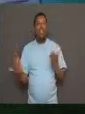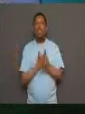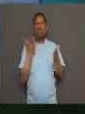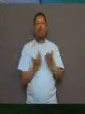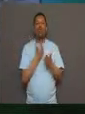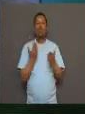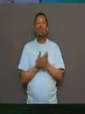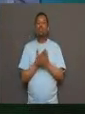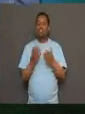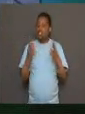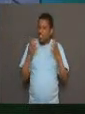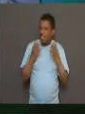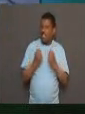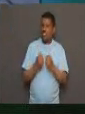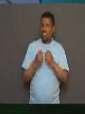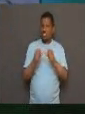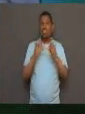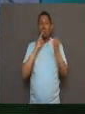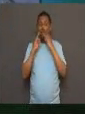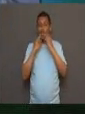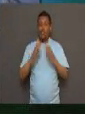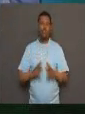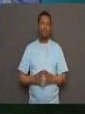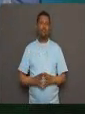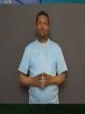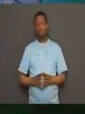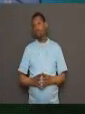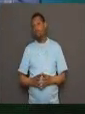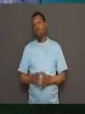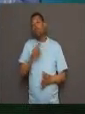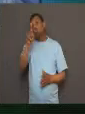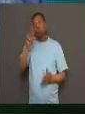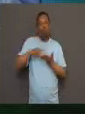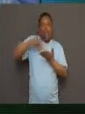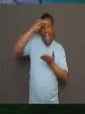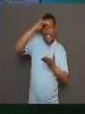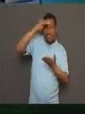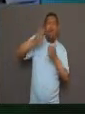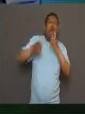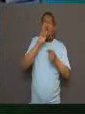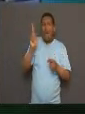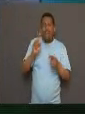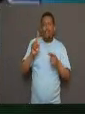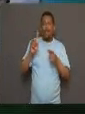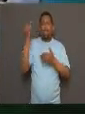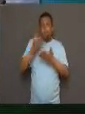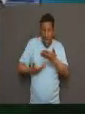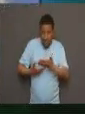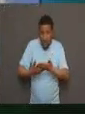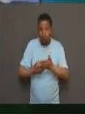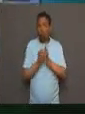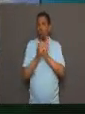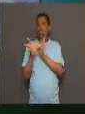and engaging information. You will learn what map